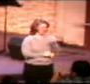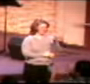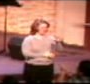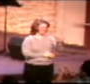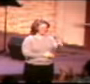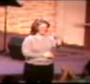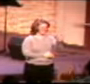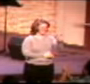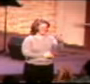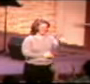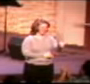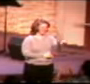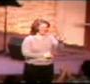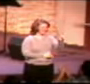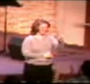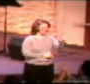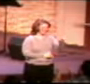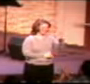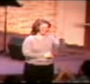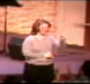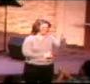Vestal.